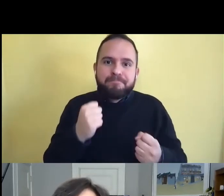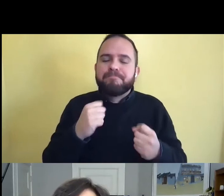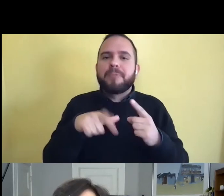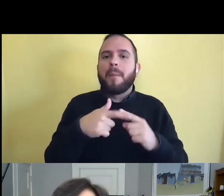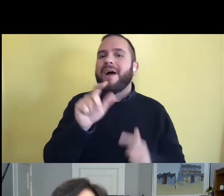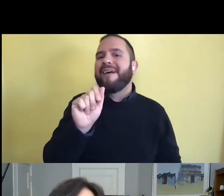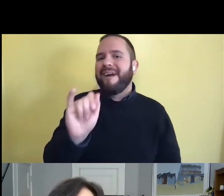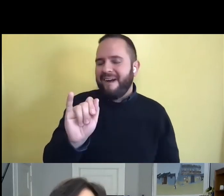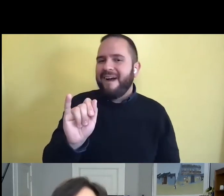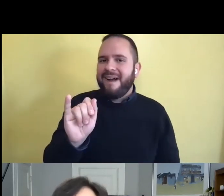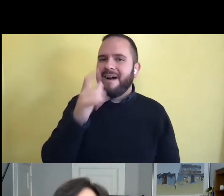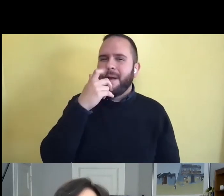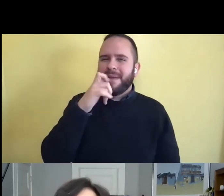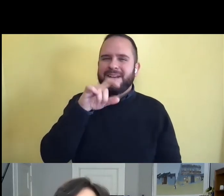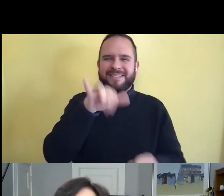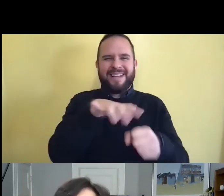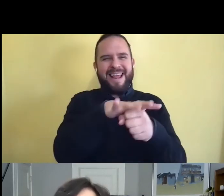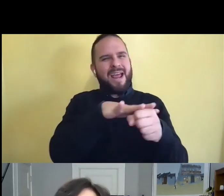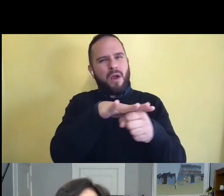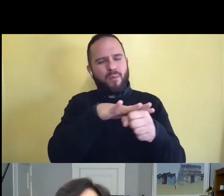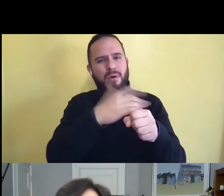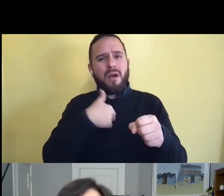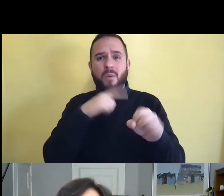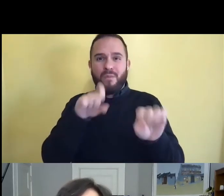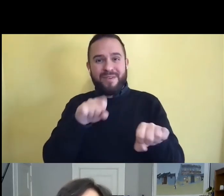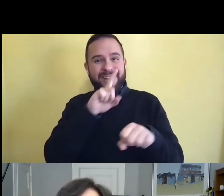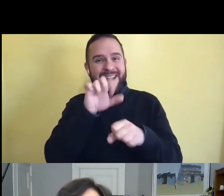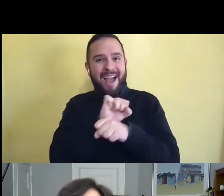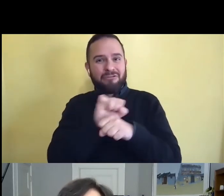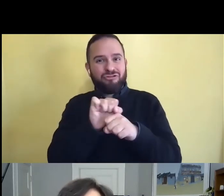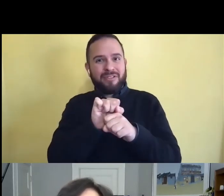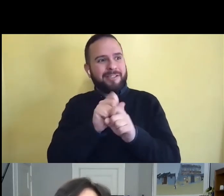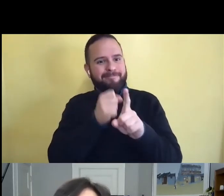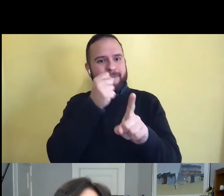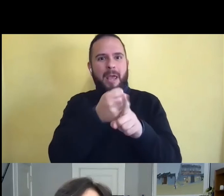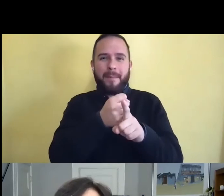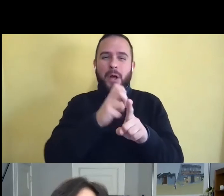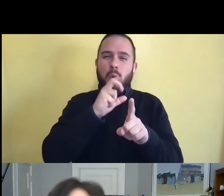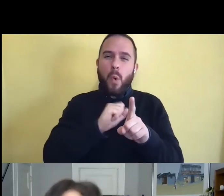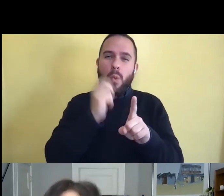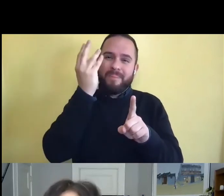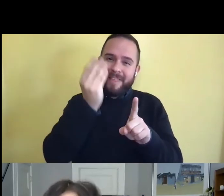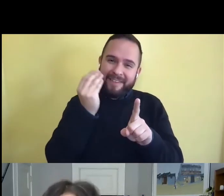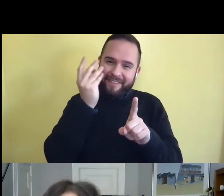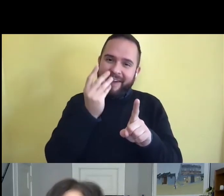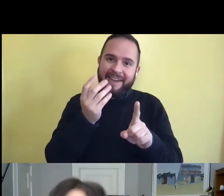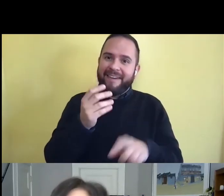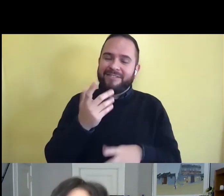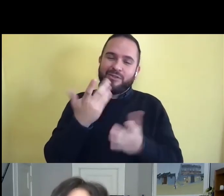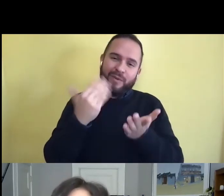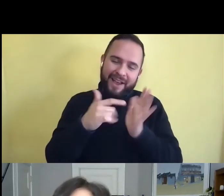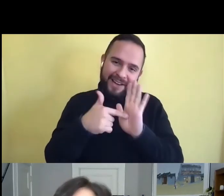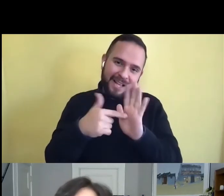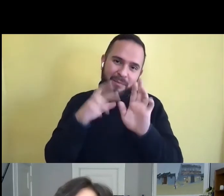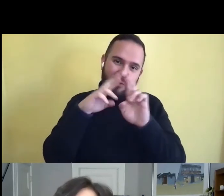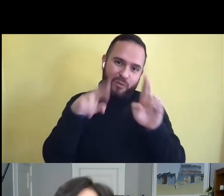area where we can actually change some of the old thinking, like resume, because many of you probably know the university actually